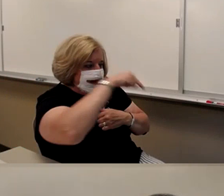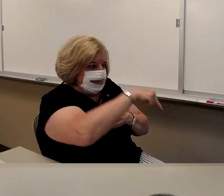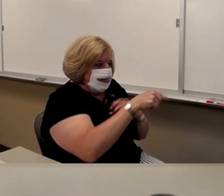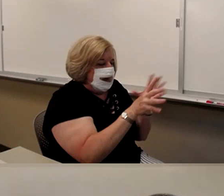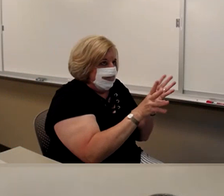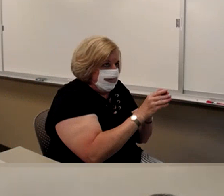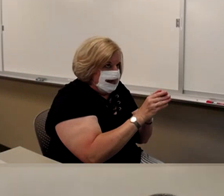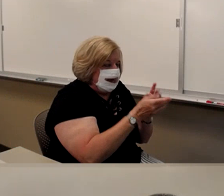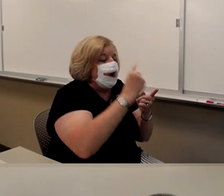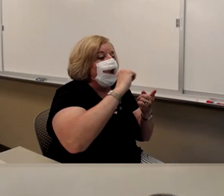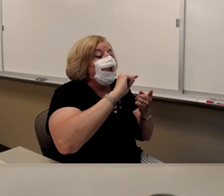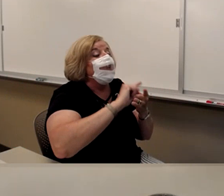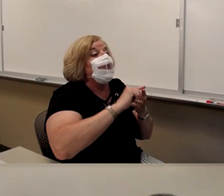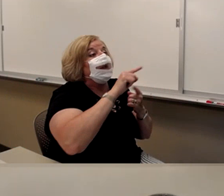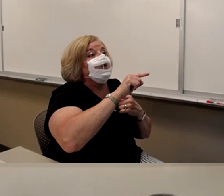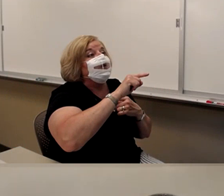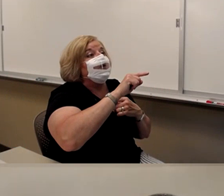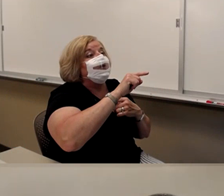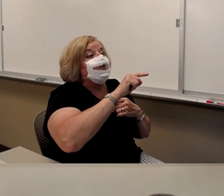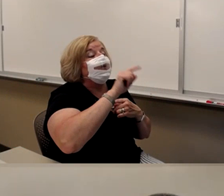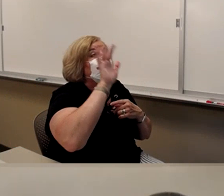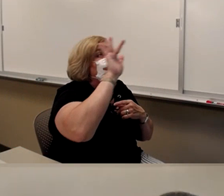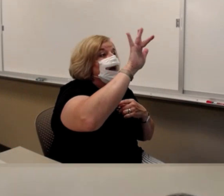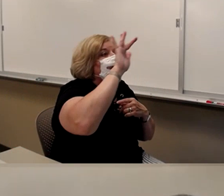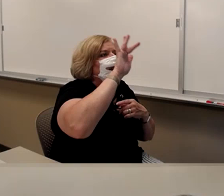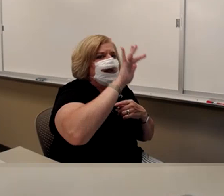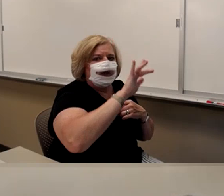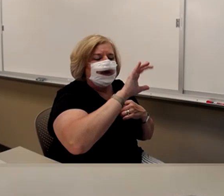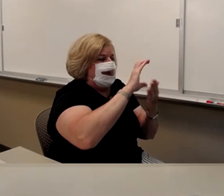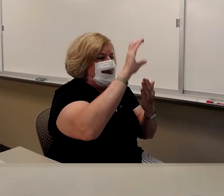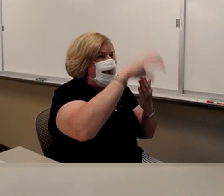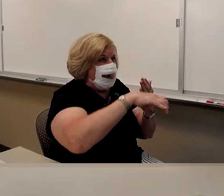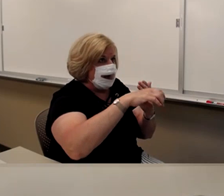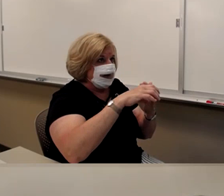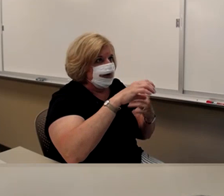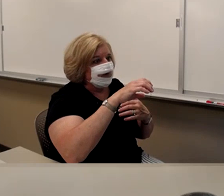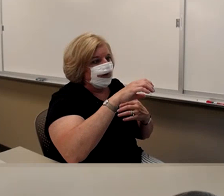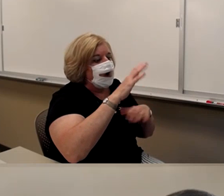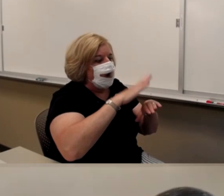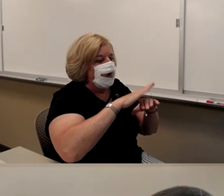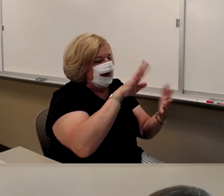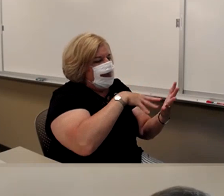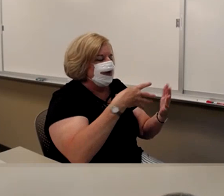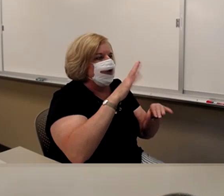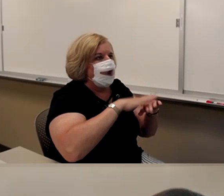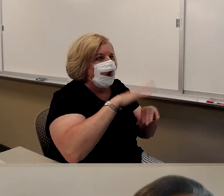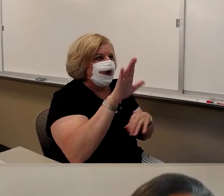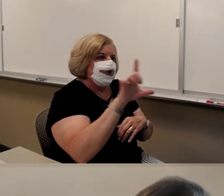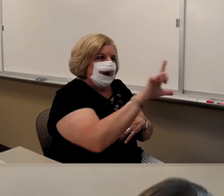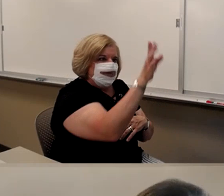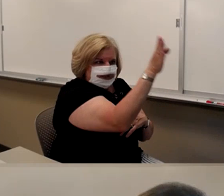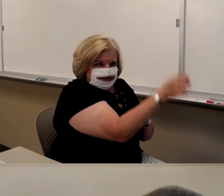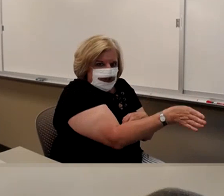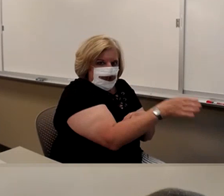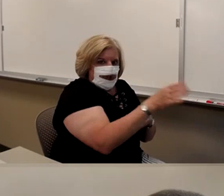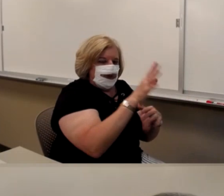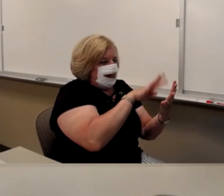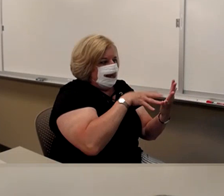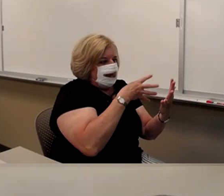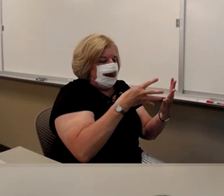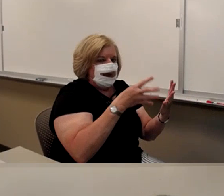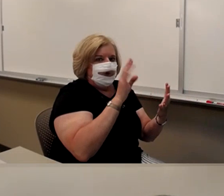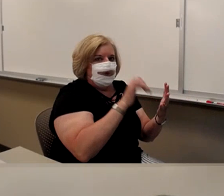go to, if you were to go to the calendar and click on calendar on your left side, do you all see it? That integrates with